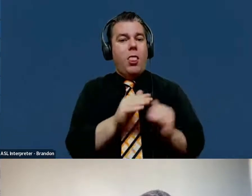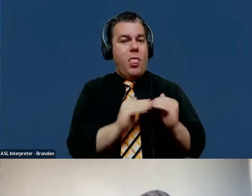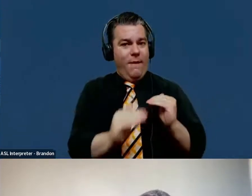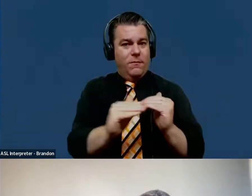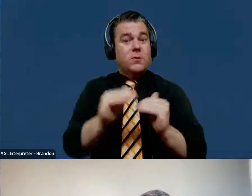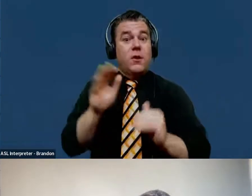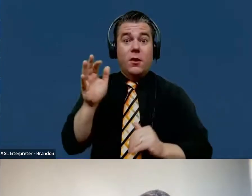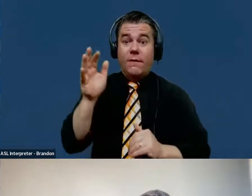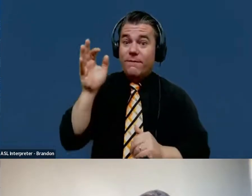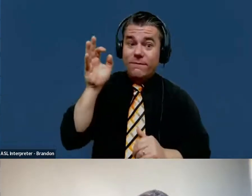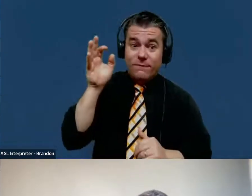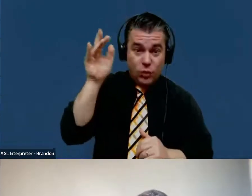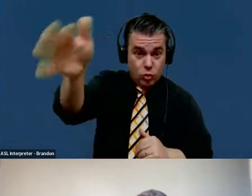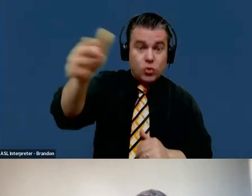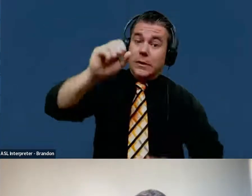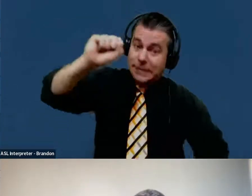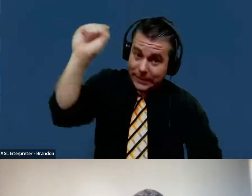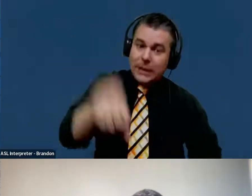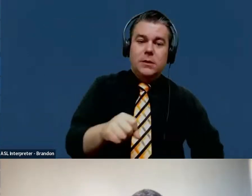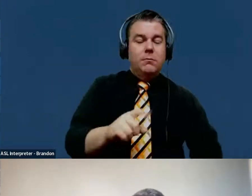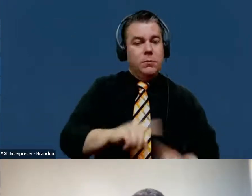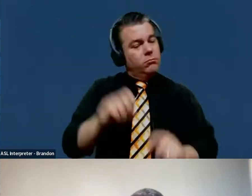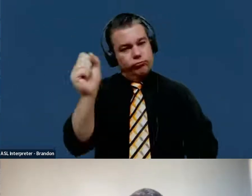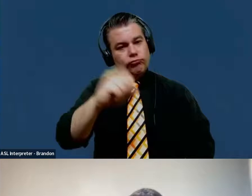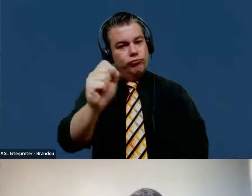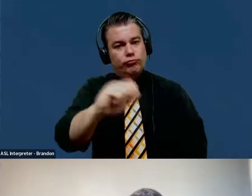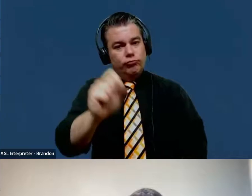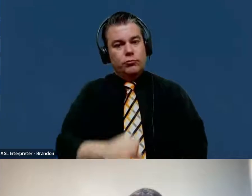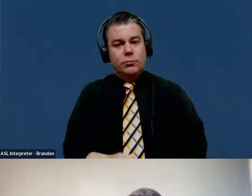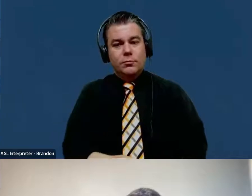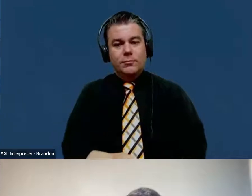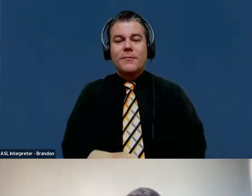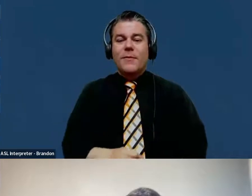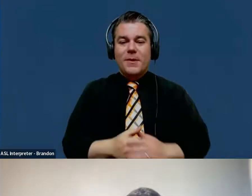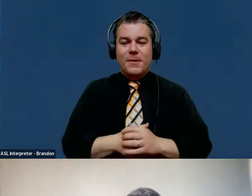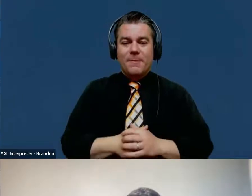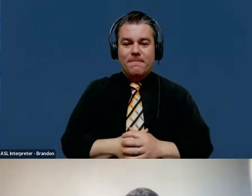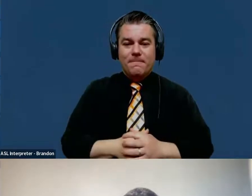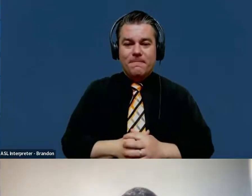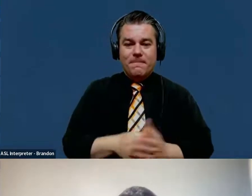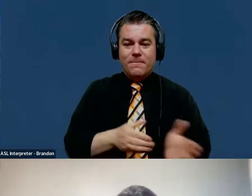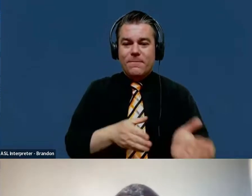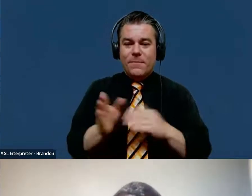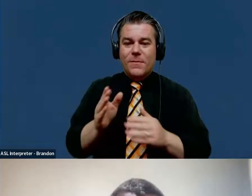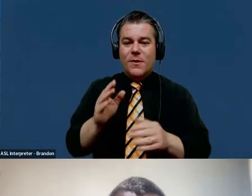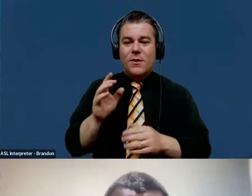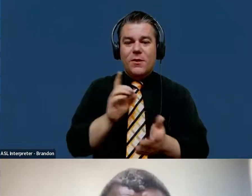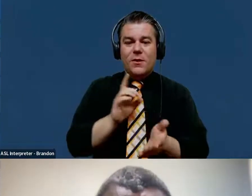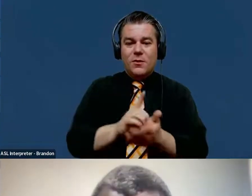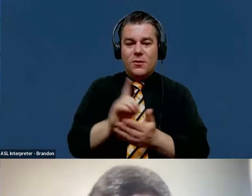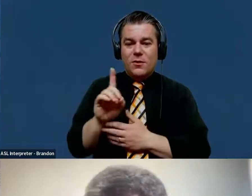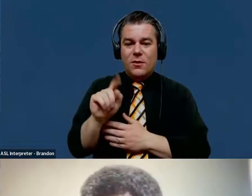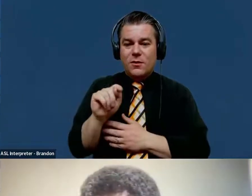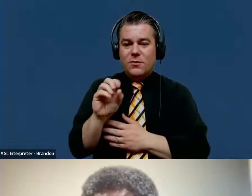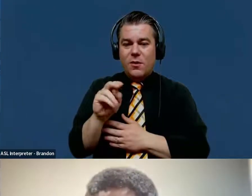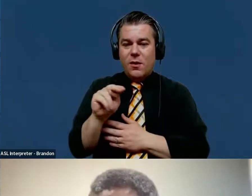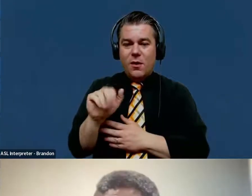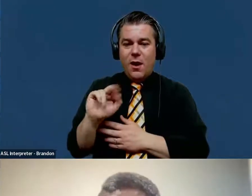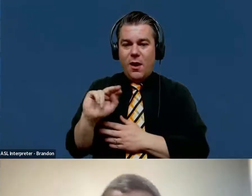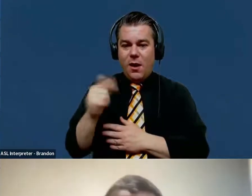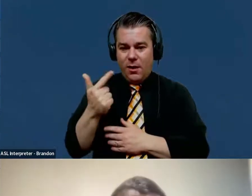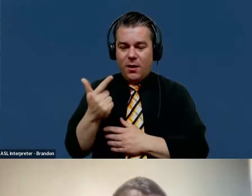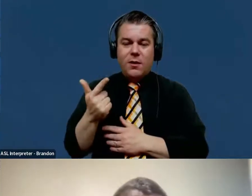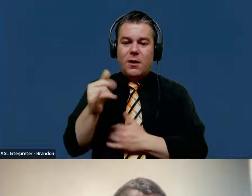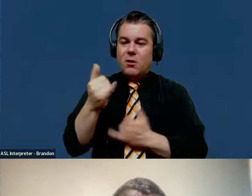yes, on that one. So then, Dr. Tang, I'm going to let you close out just with some final thoughts on kind of where